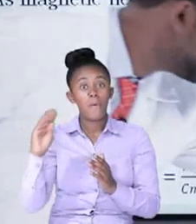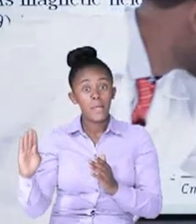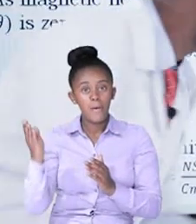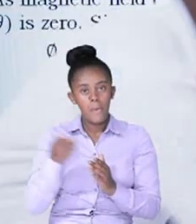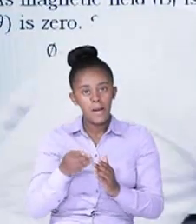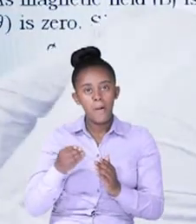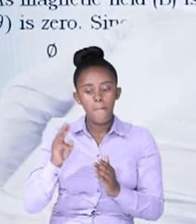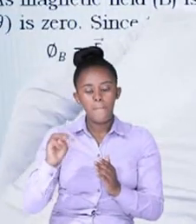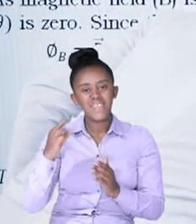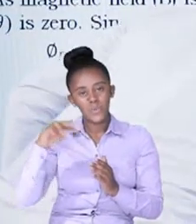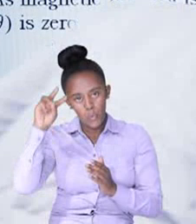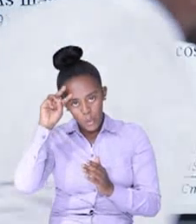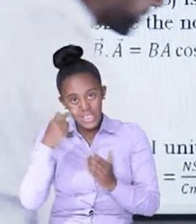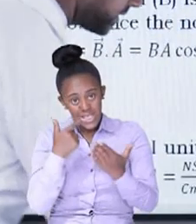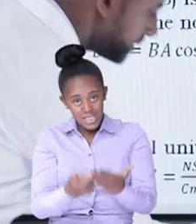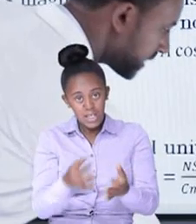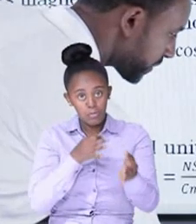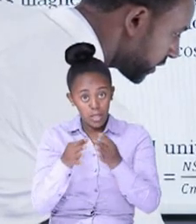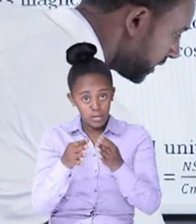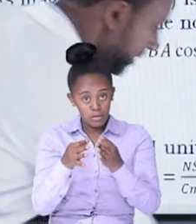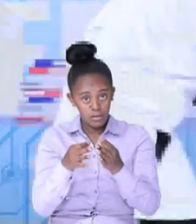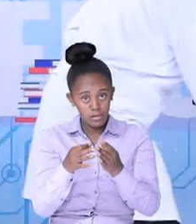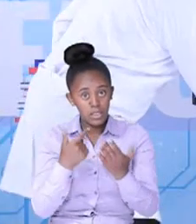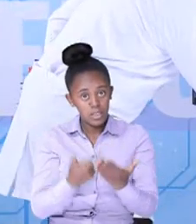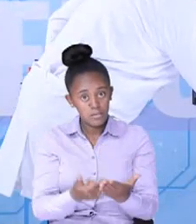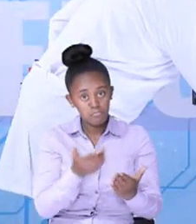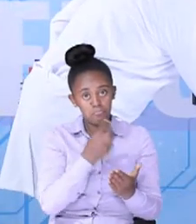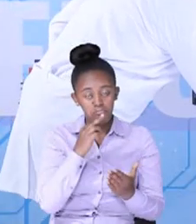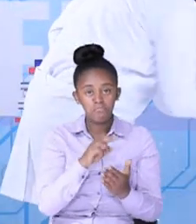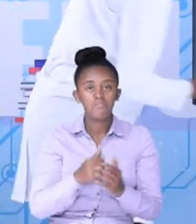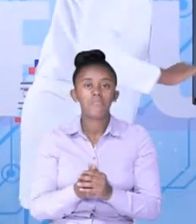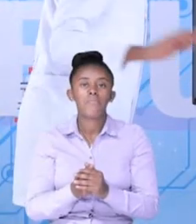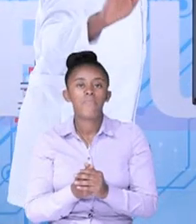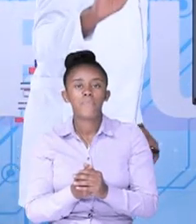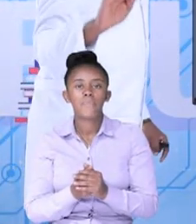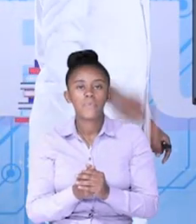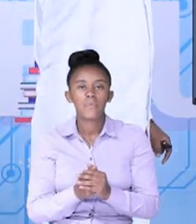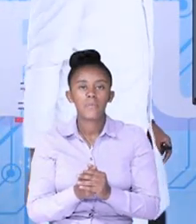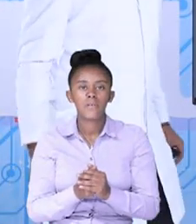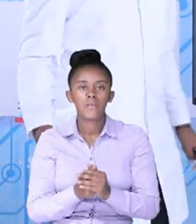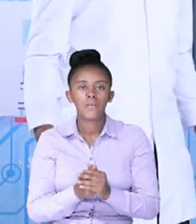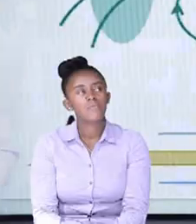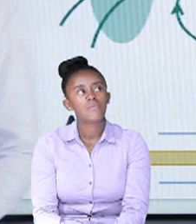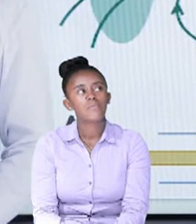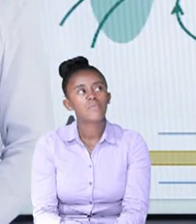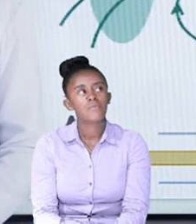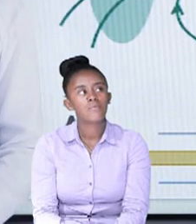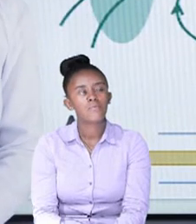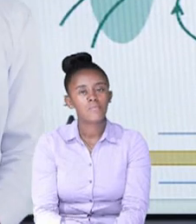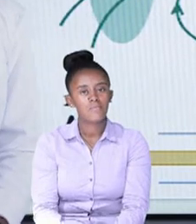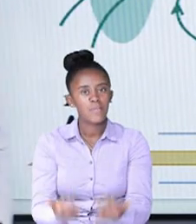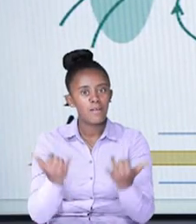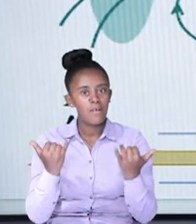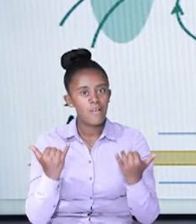So this expression, this expression, and this expression are all gives us Tesla.